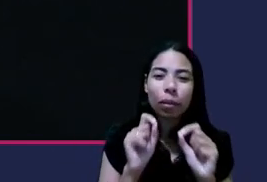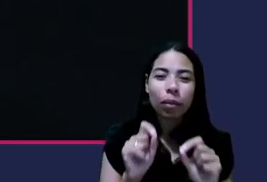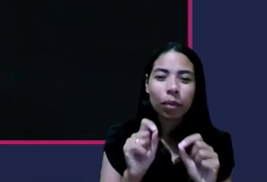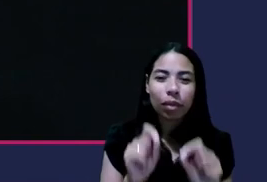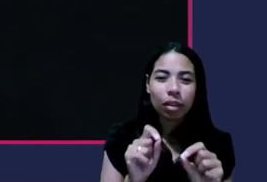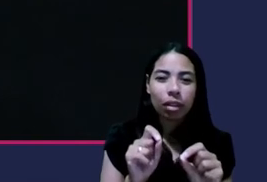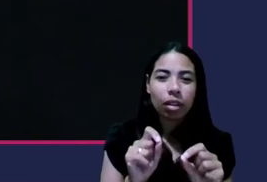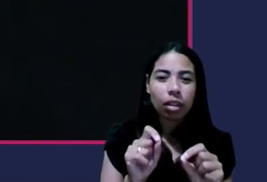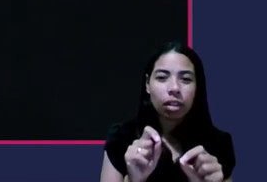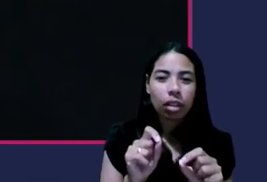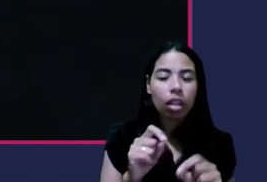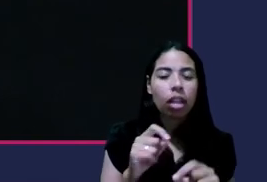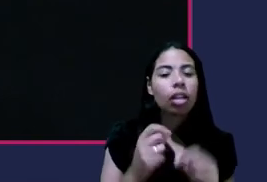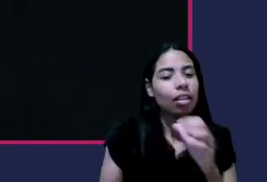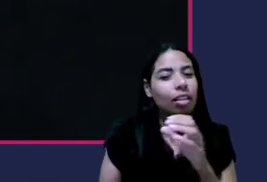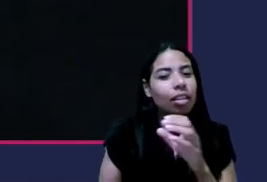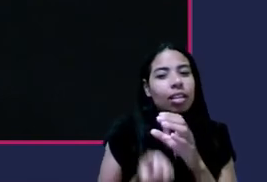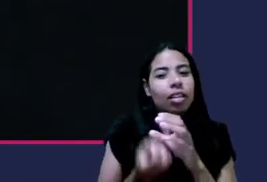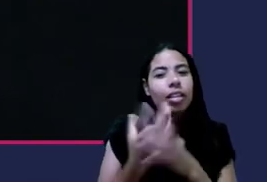supported by the population.